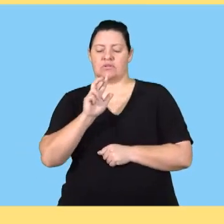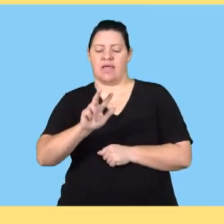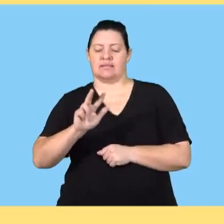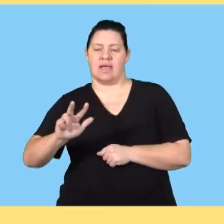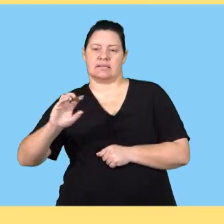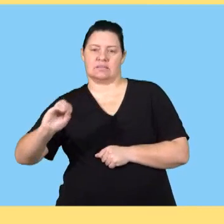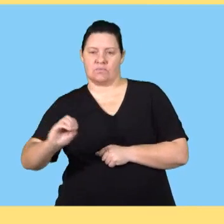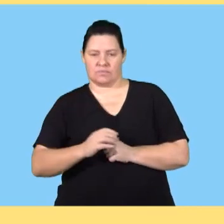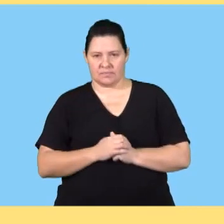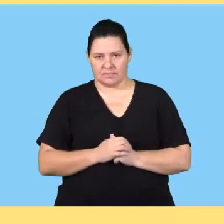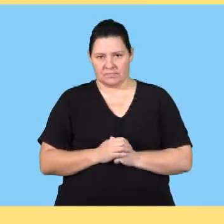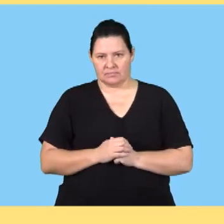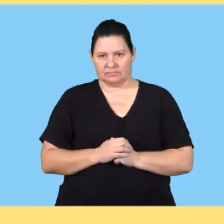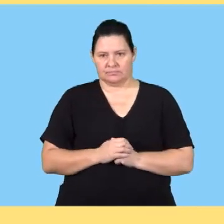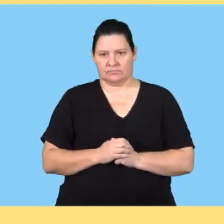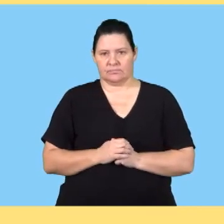my packing materials,